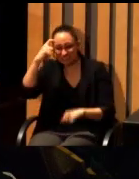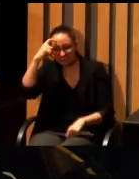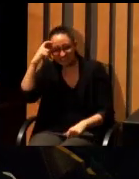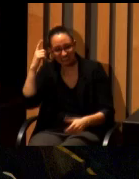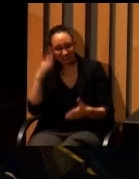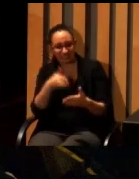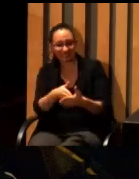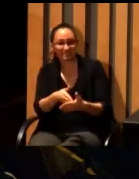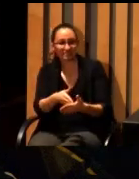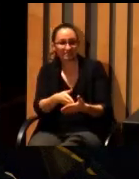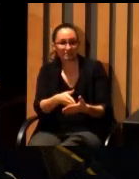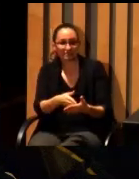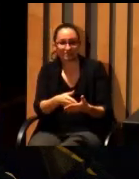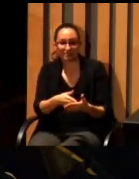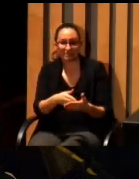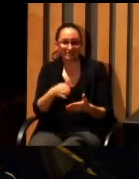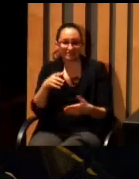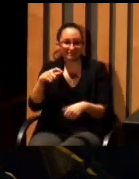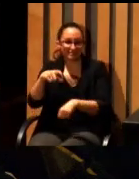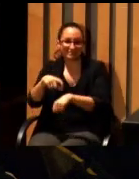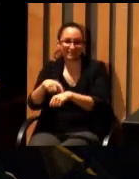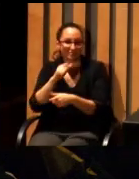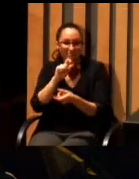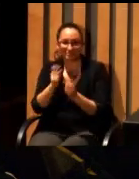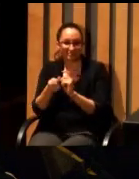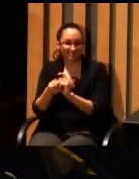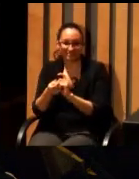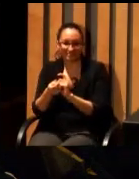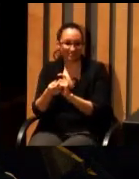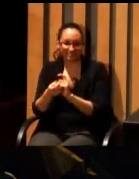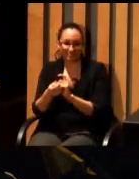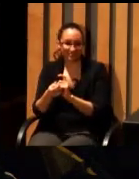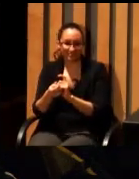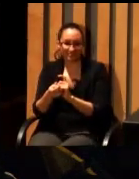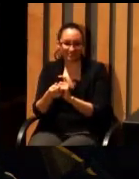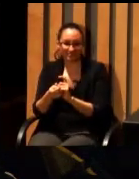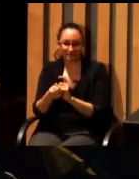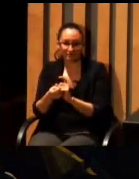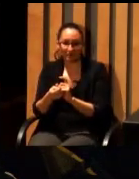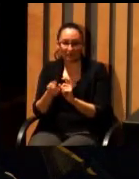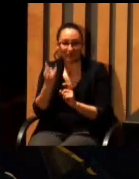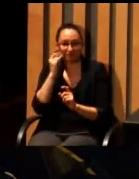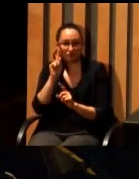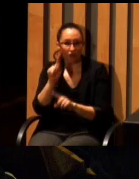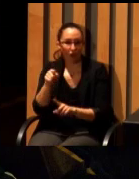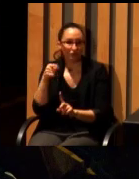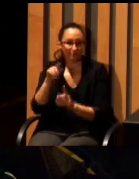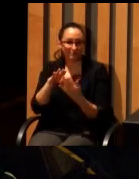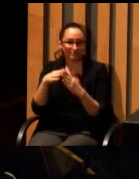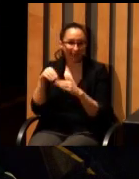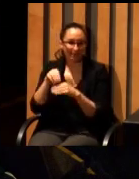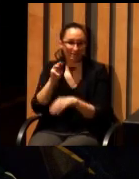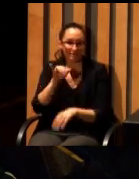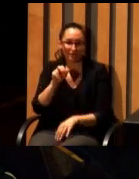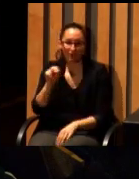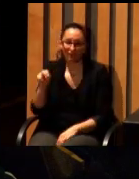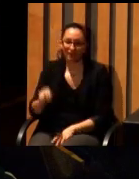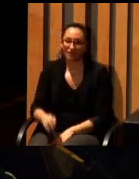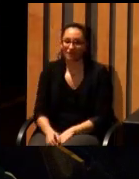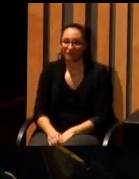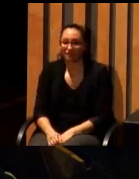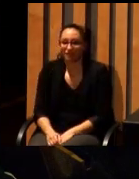times has stood still around there a lot when you go into the towns out of Red Lake. And, you know, and so